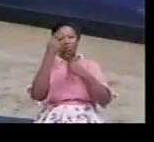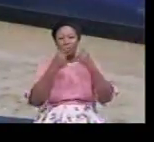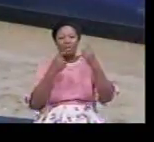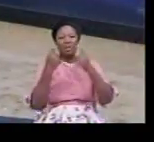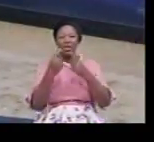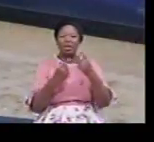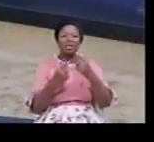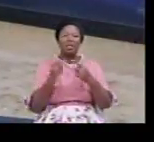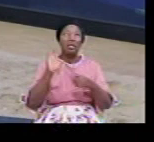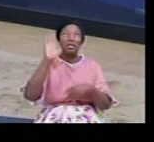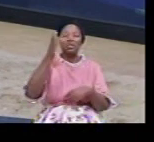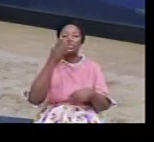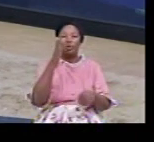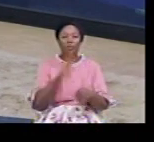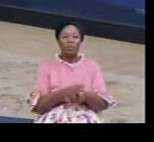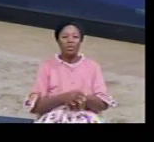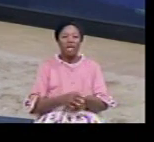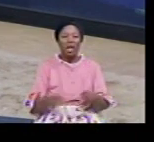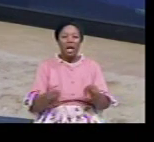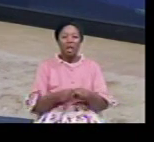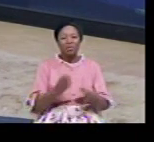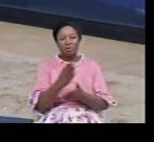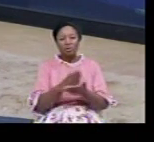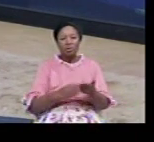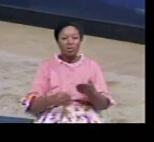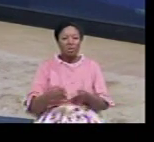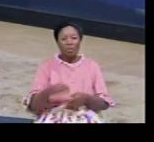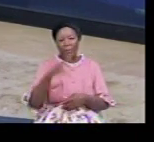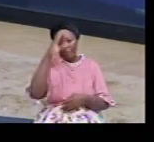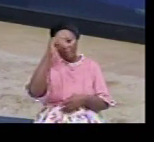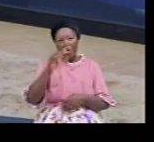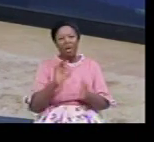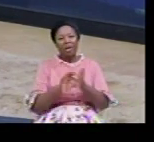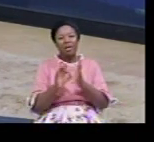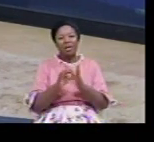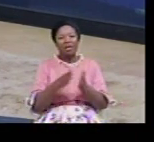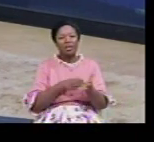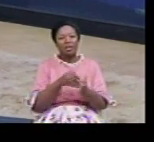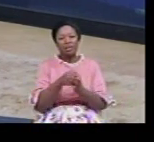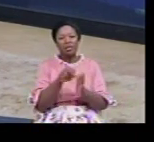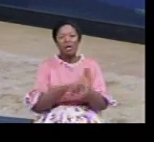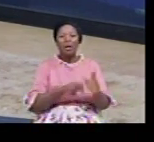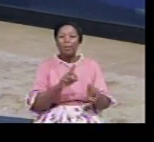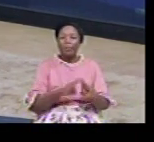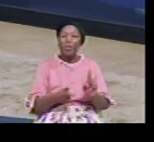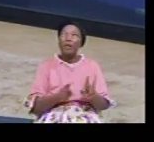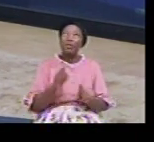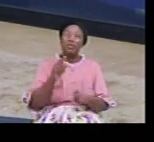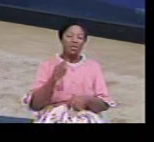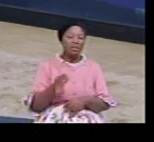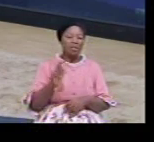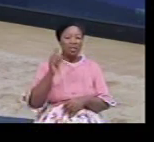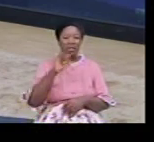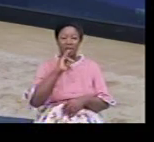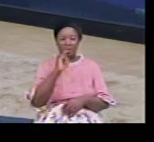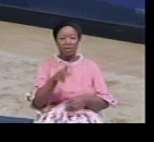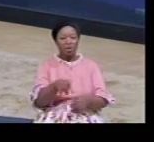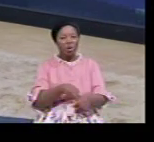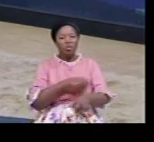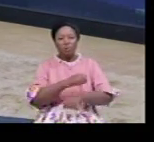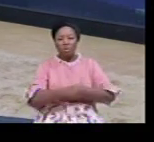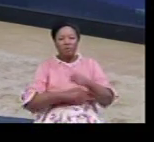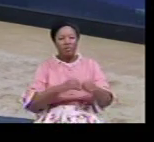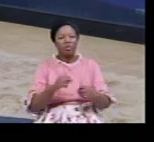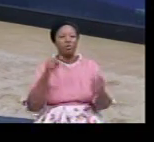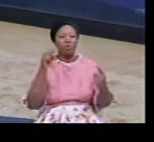his promise, as some men count slackness, but is long-suffering towards